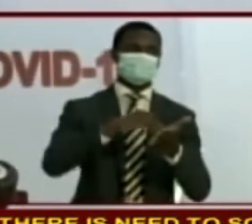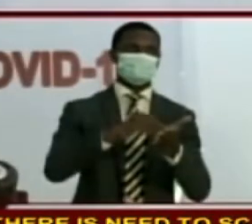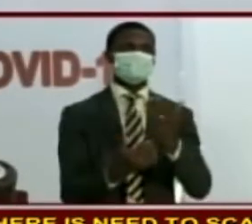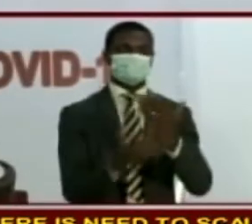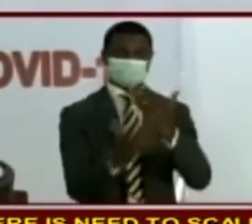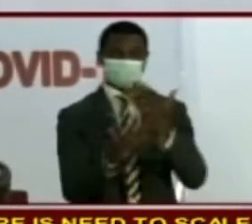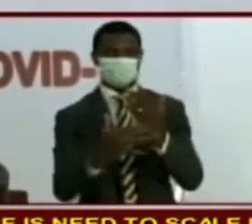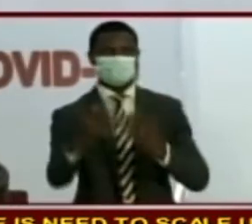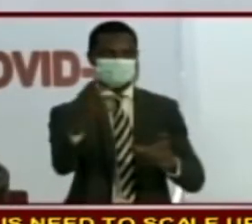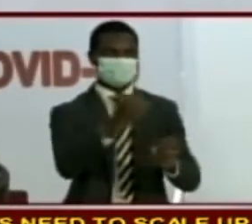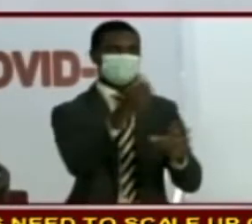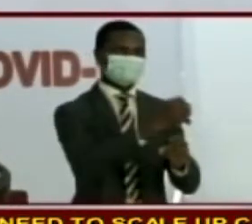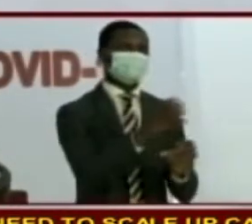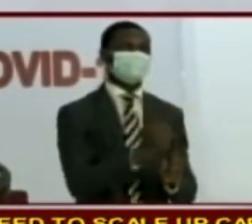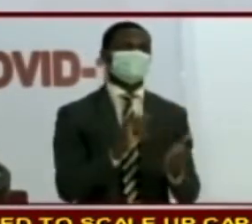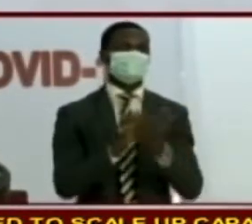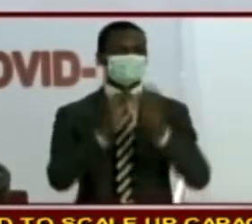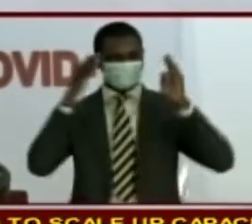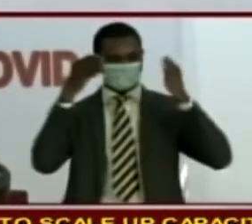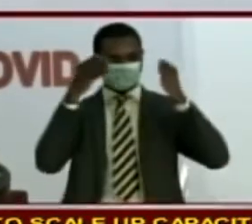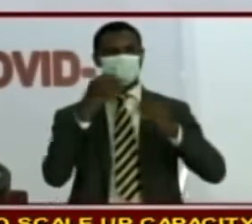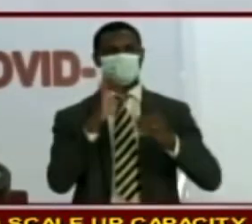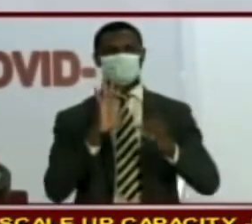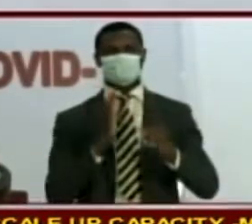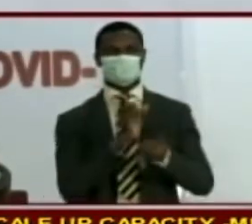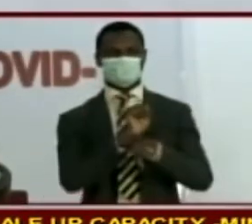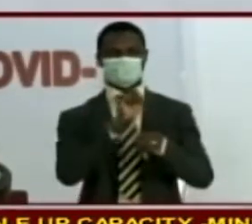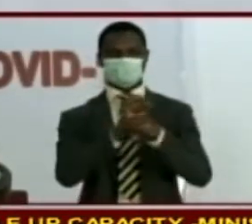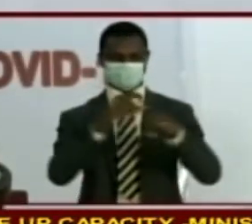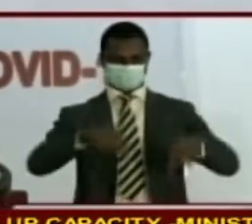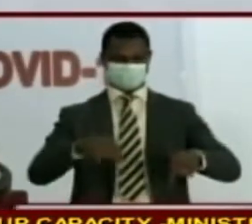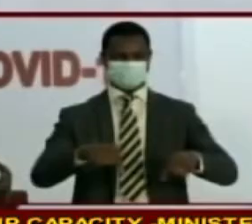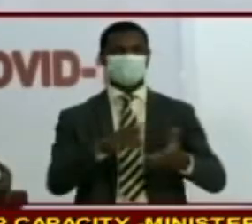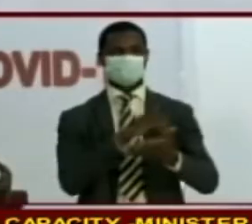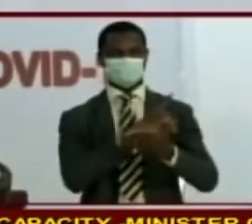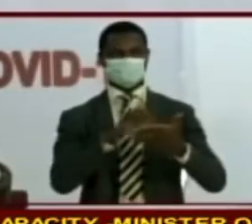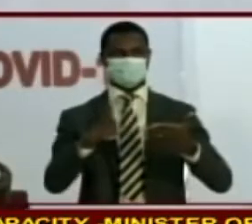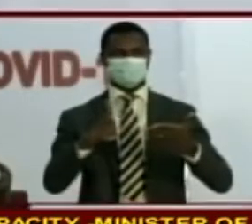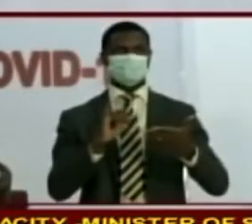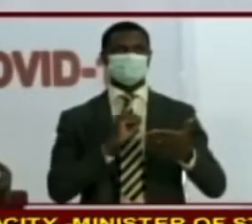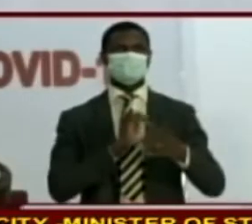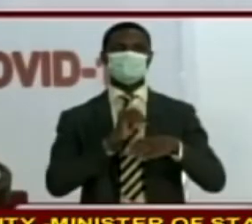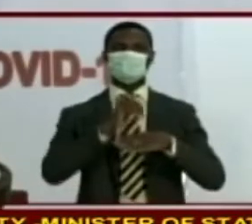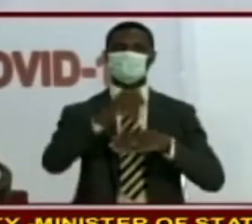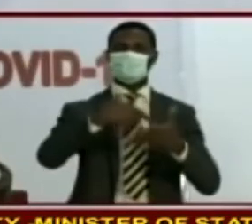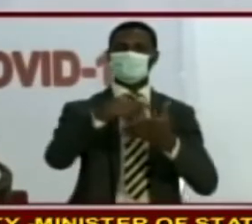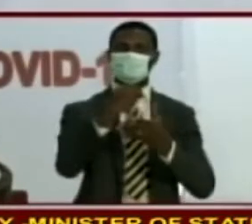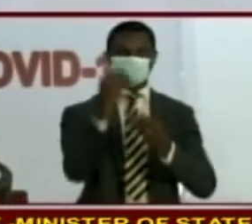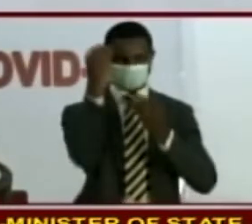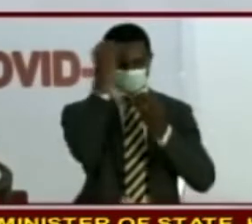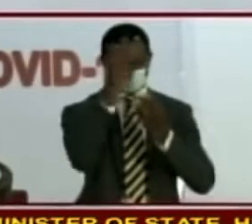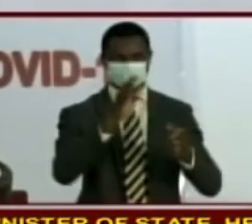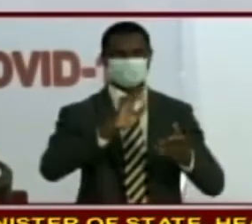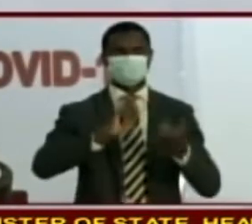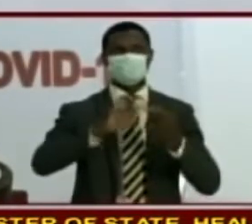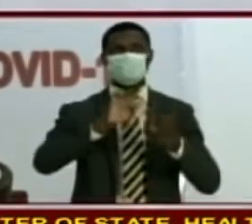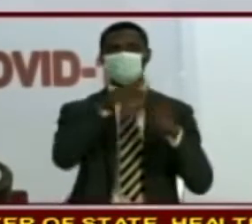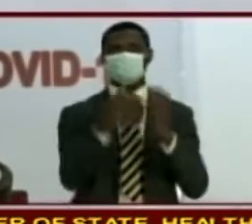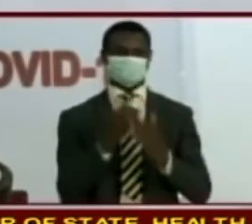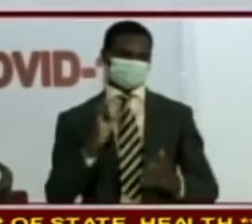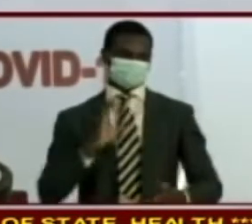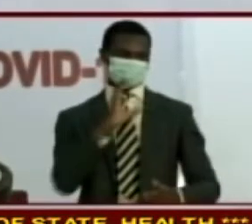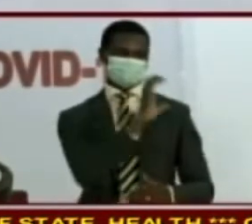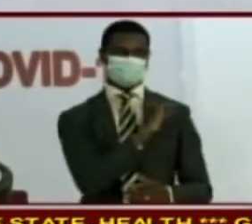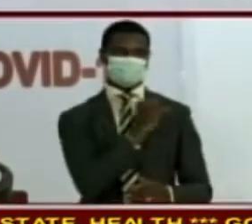focus, the focus of our work this week. I sent out a message to all state commissioners of health in all